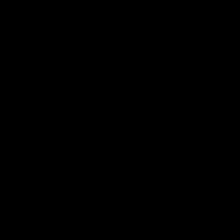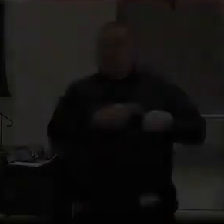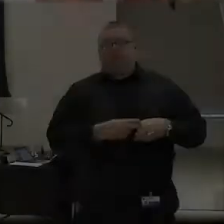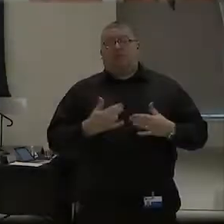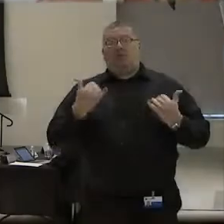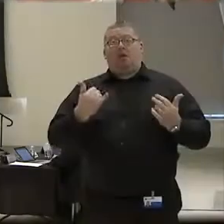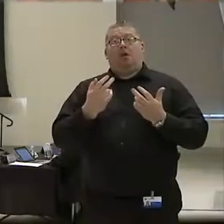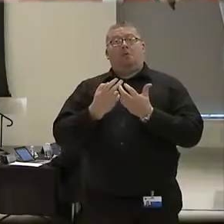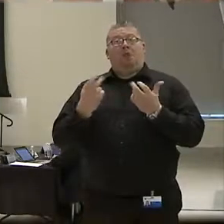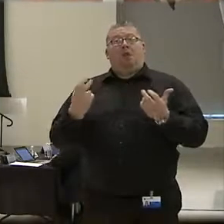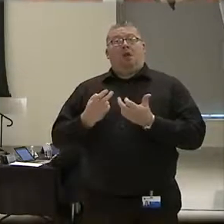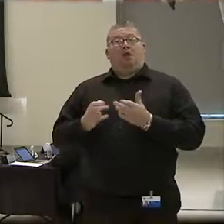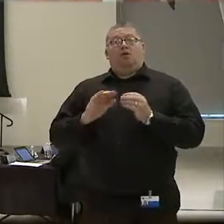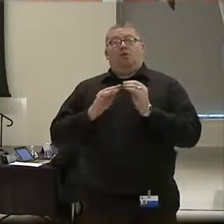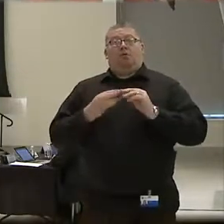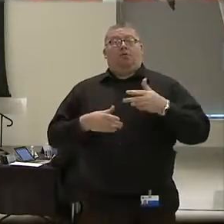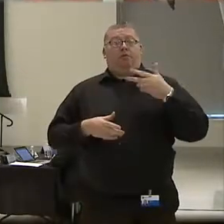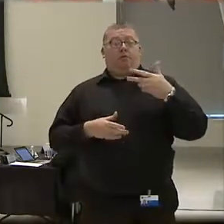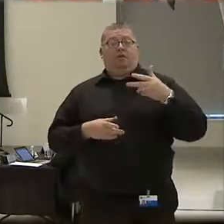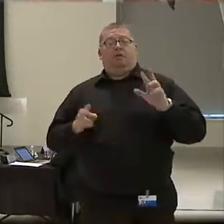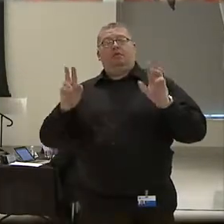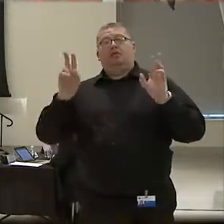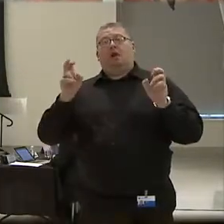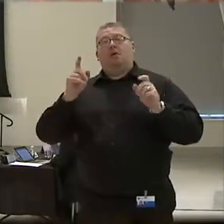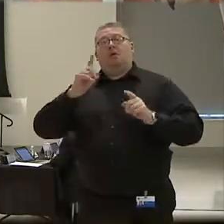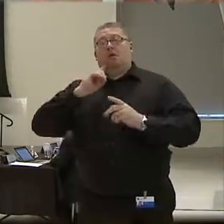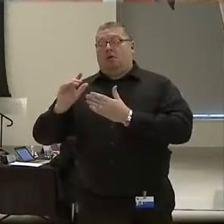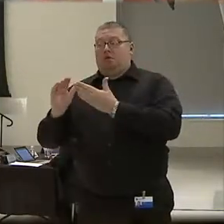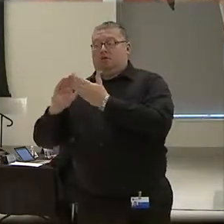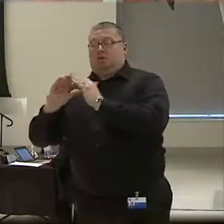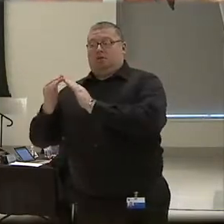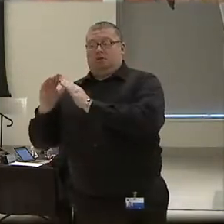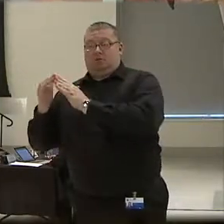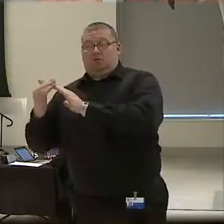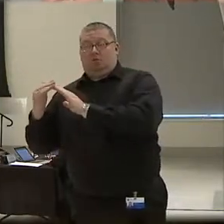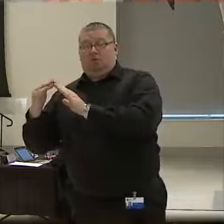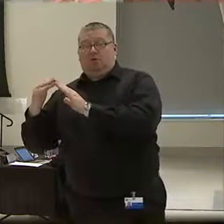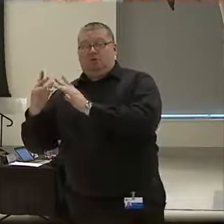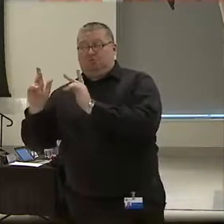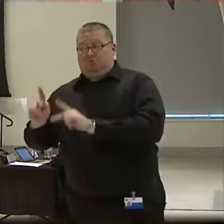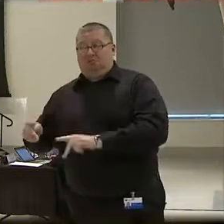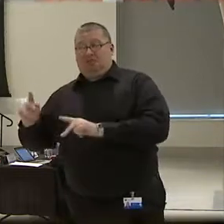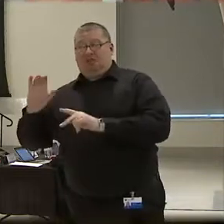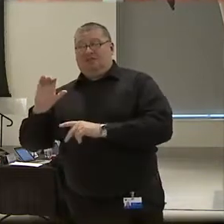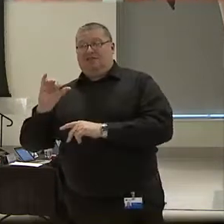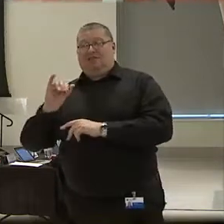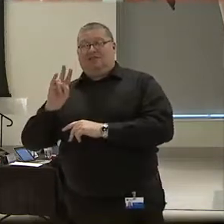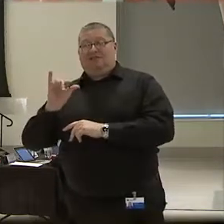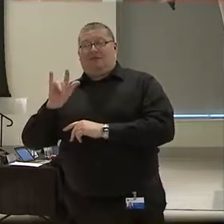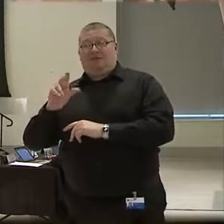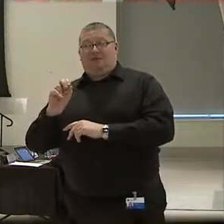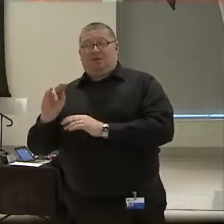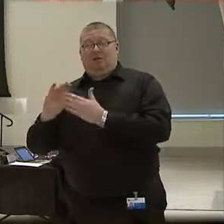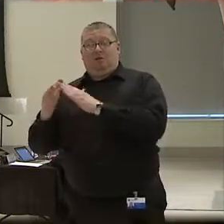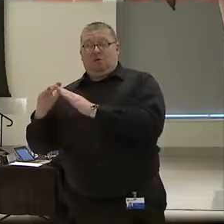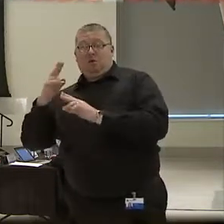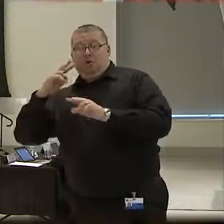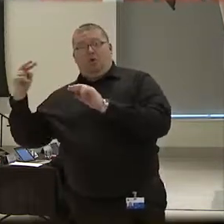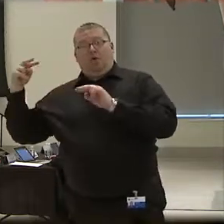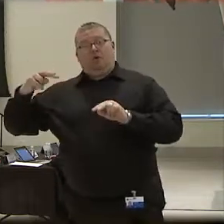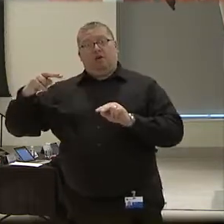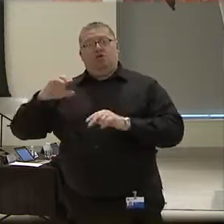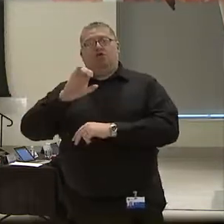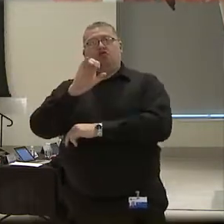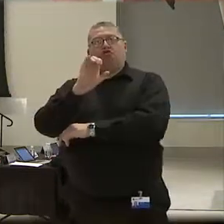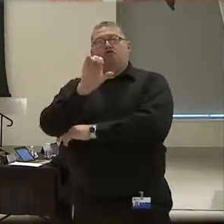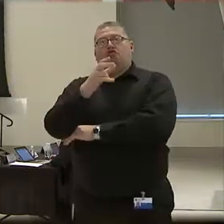This is panel 3, and the topic is civilian oversight. The first speaker is Charlie Beck, Chief of